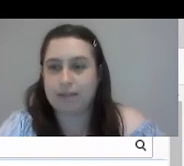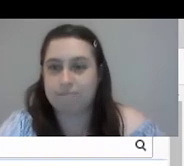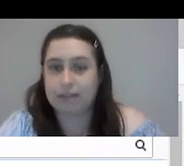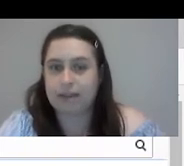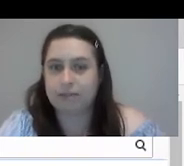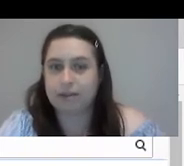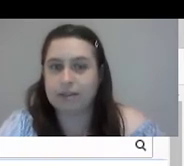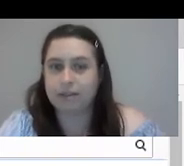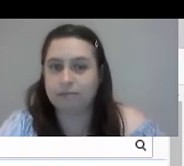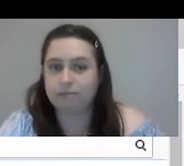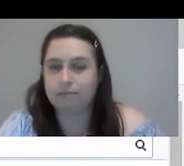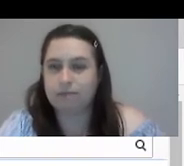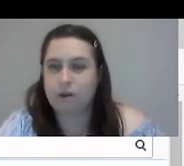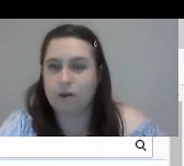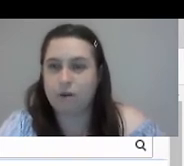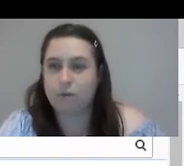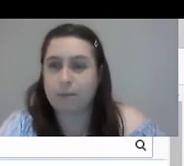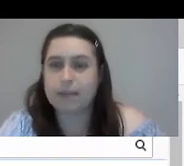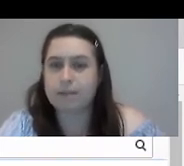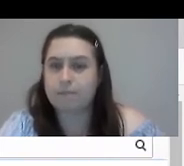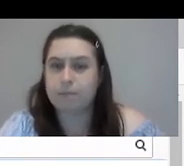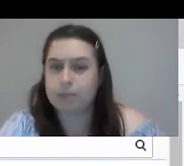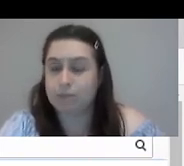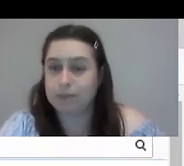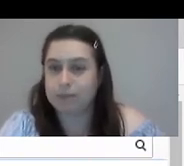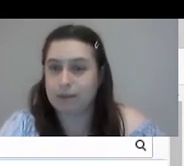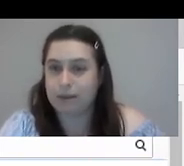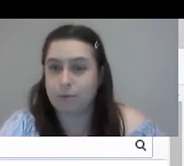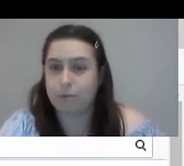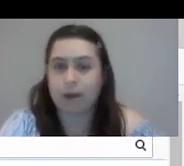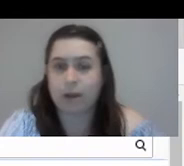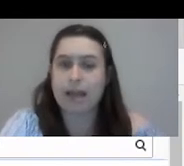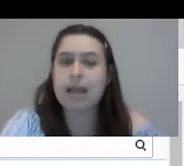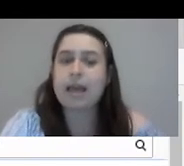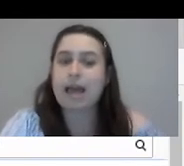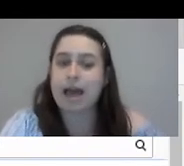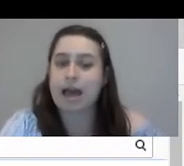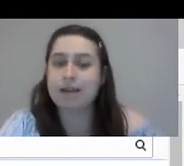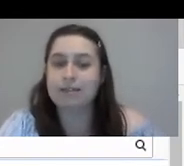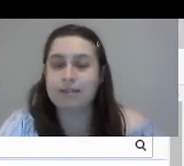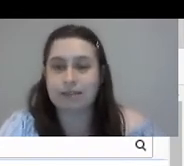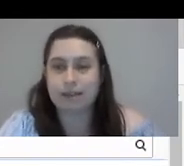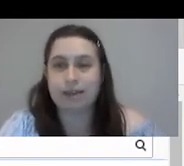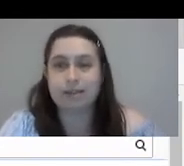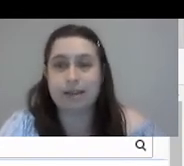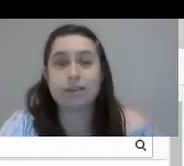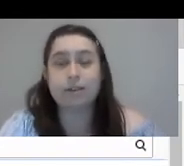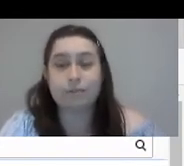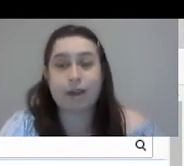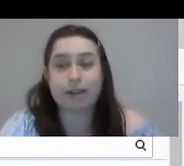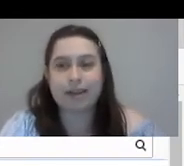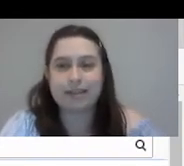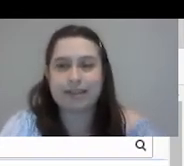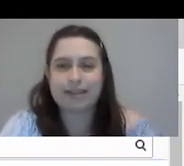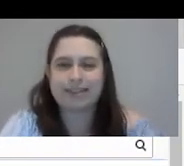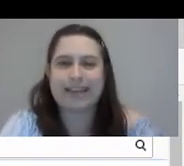She didn't have an article on Wikipedia, but she was an important pioneer. And it takes a lot of